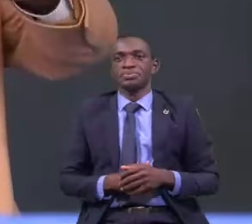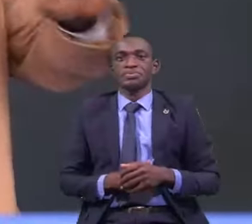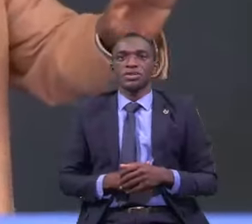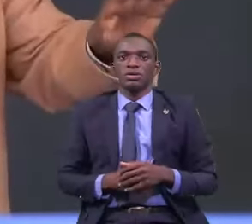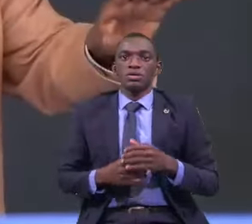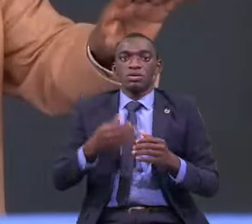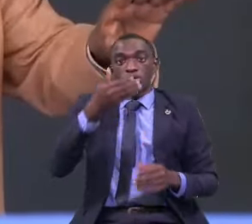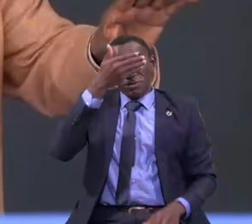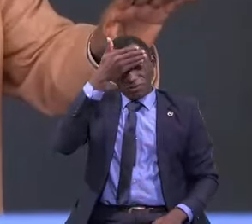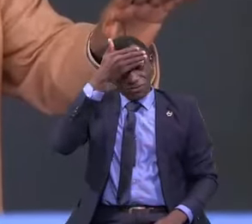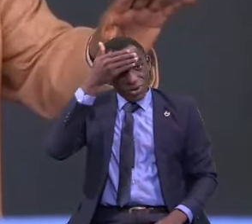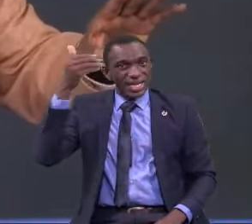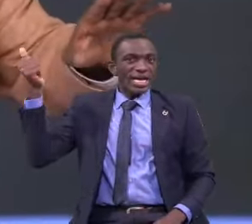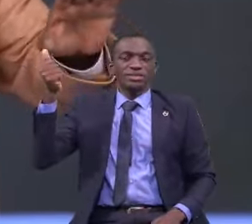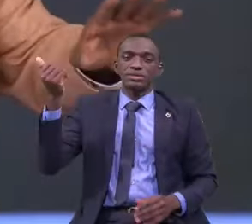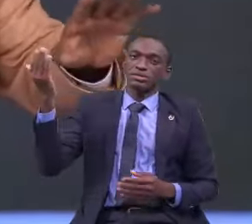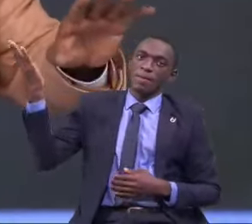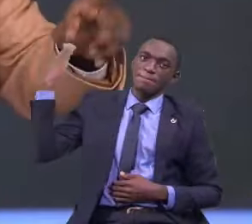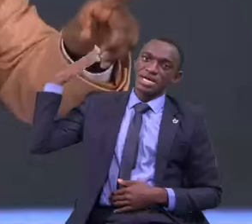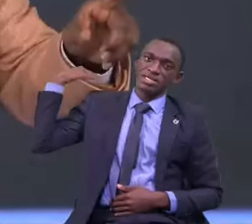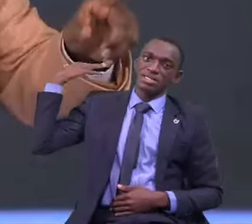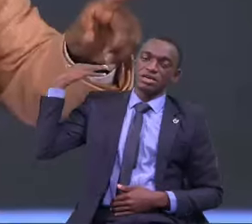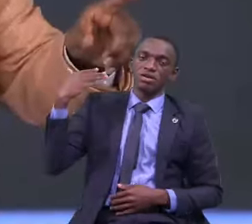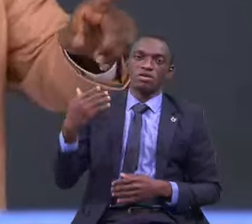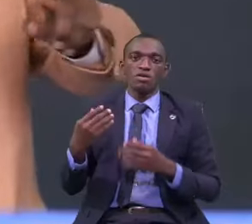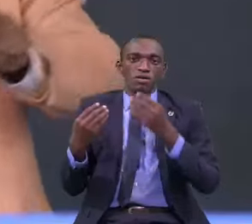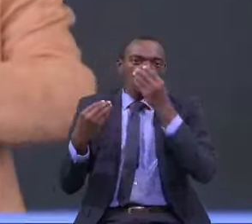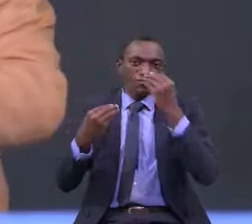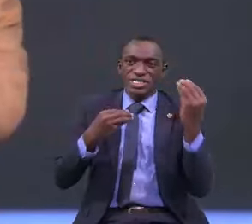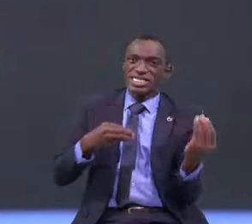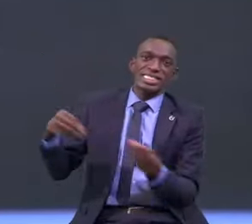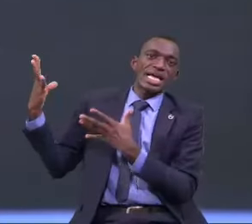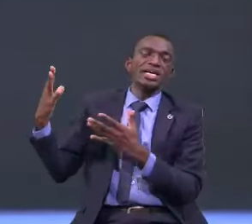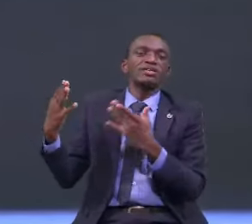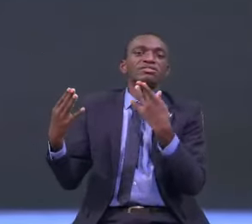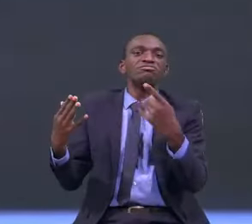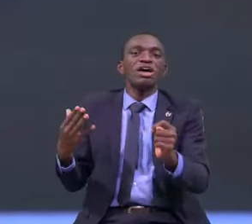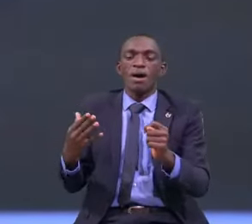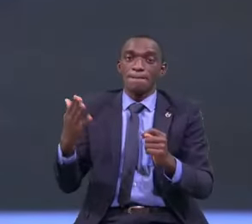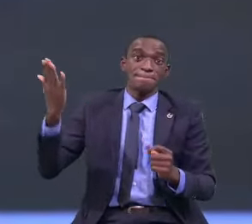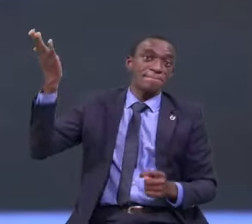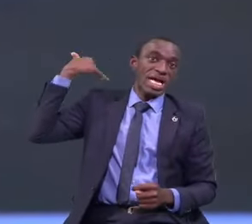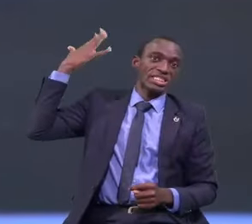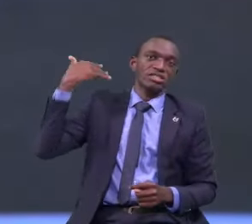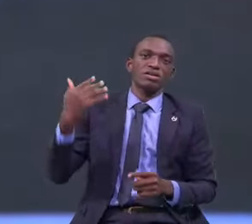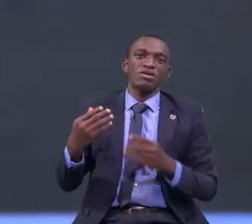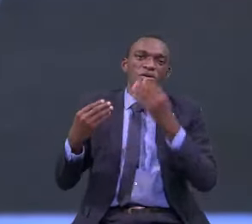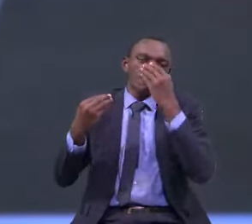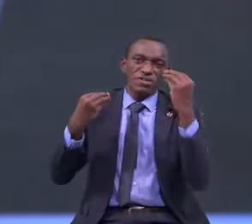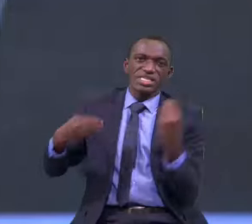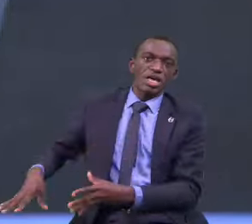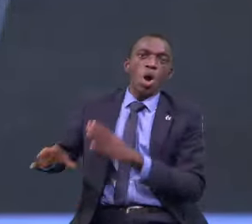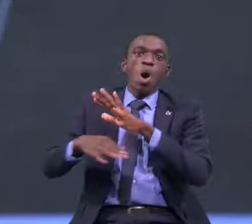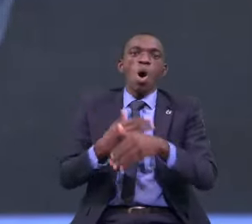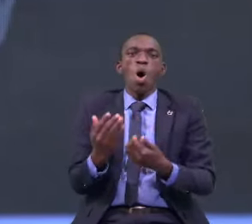Forget the past. Forsake the past. Forsake all those things that made you